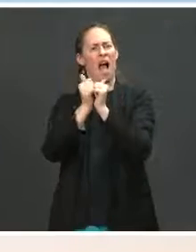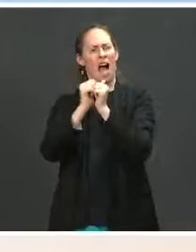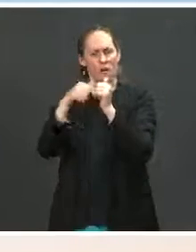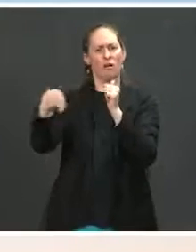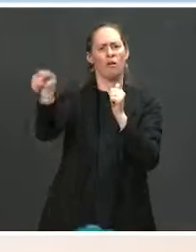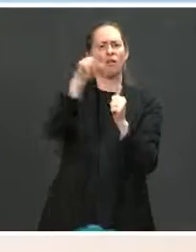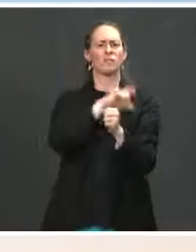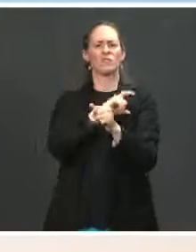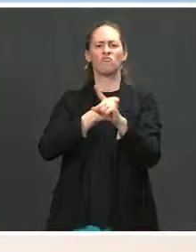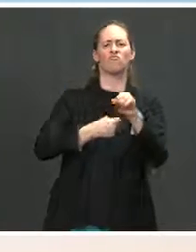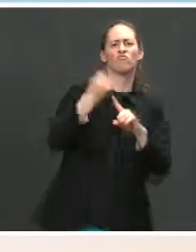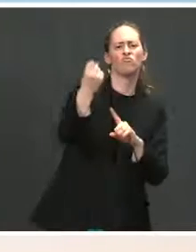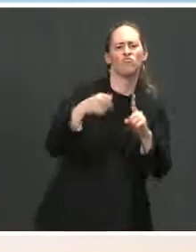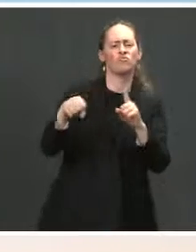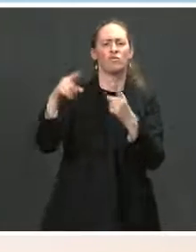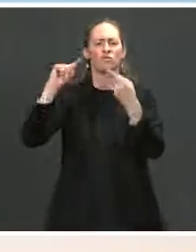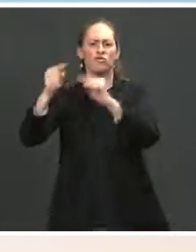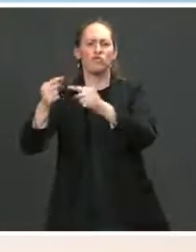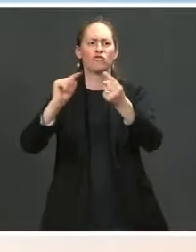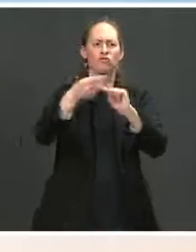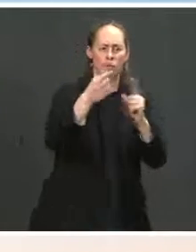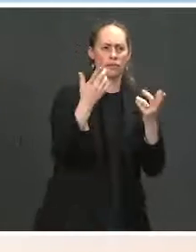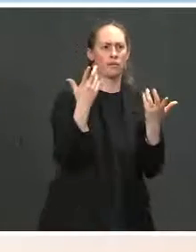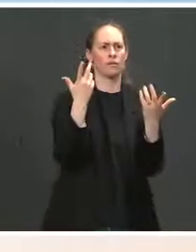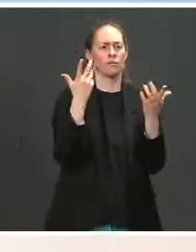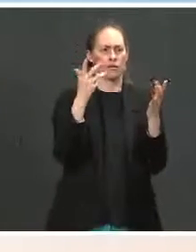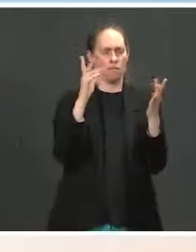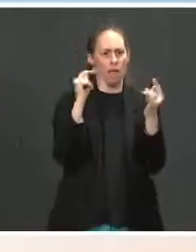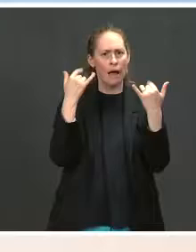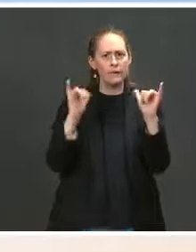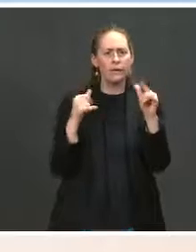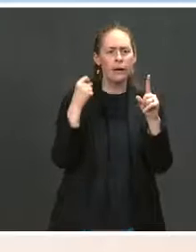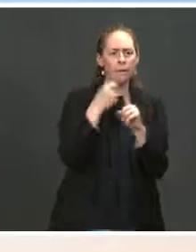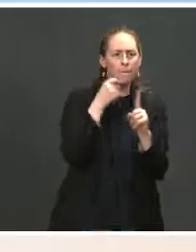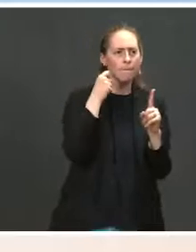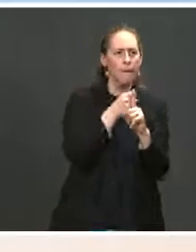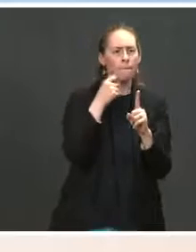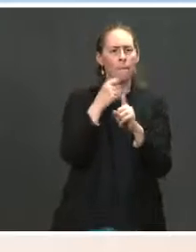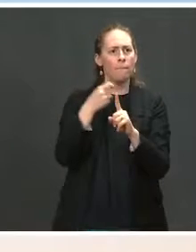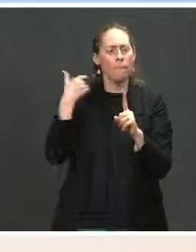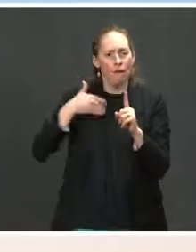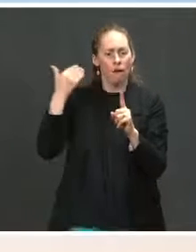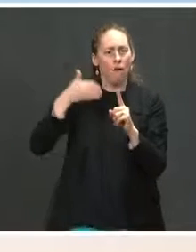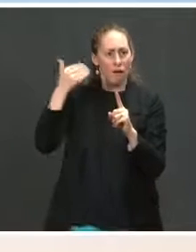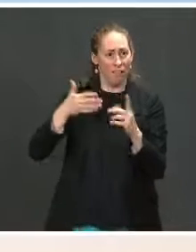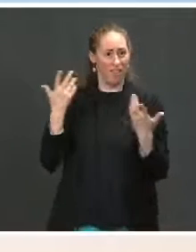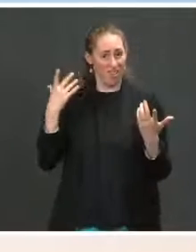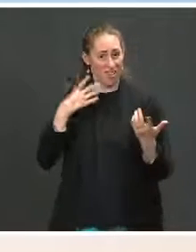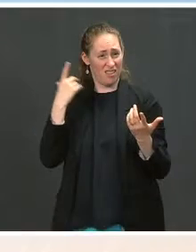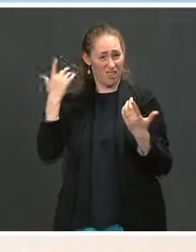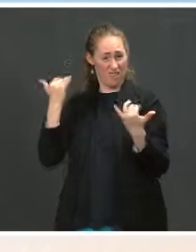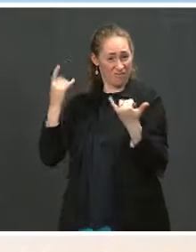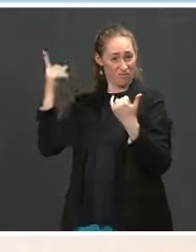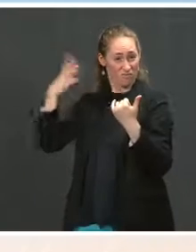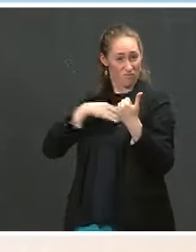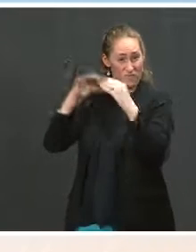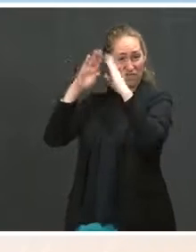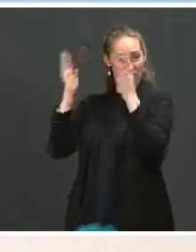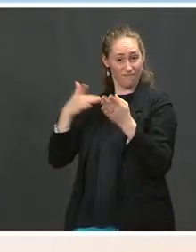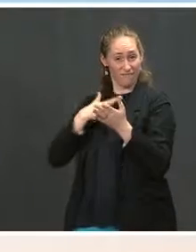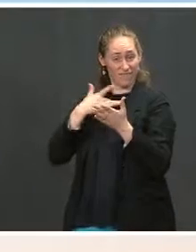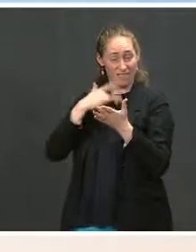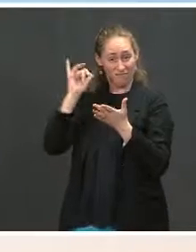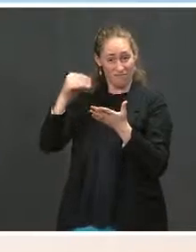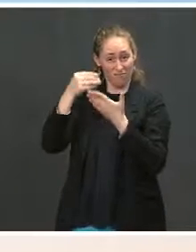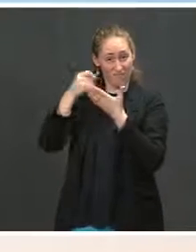last year, but even just this last couple of weeks, does the White House and does President Biden still maintain that that is the best use of that $300